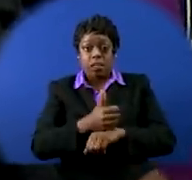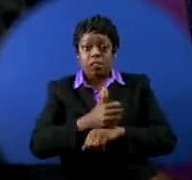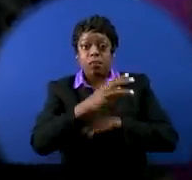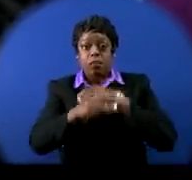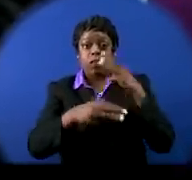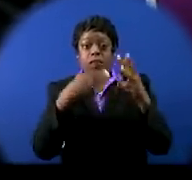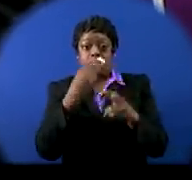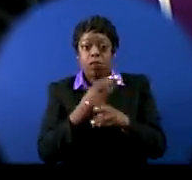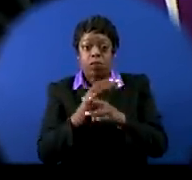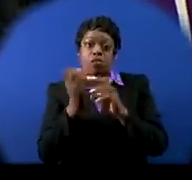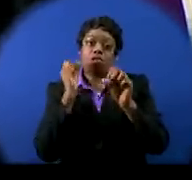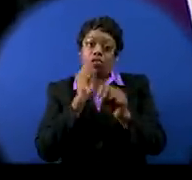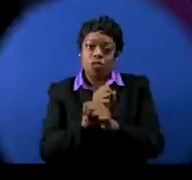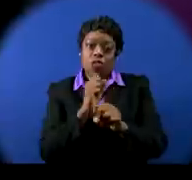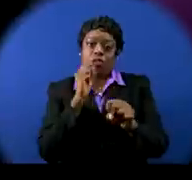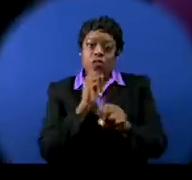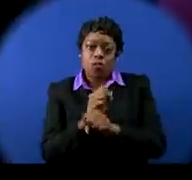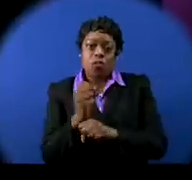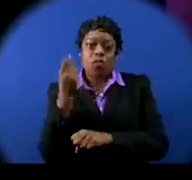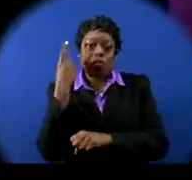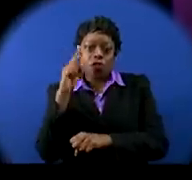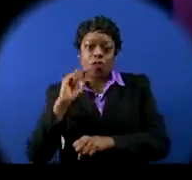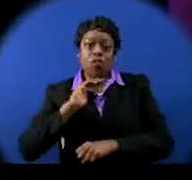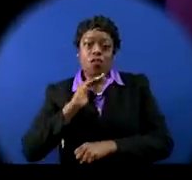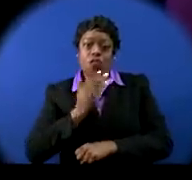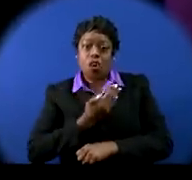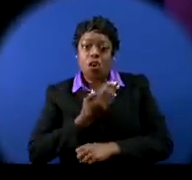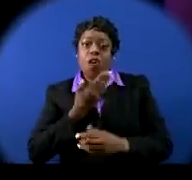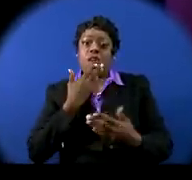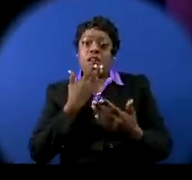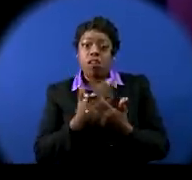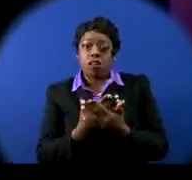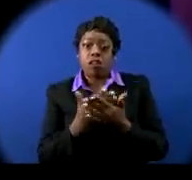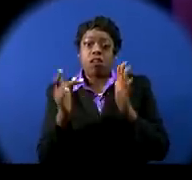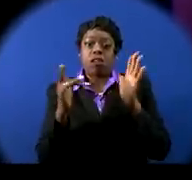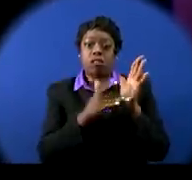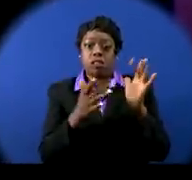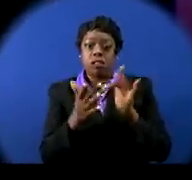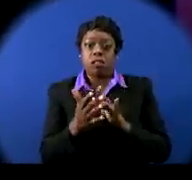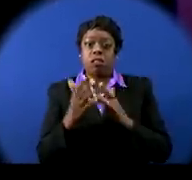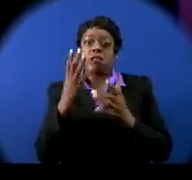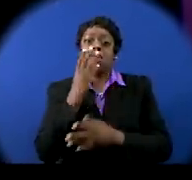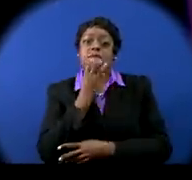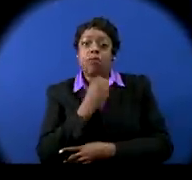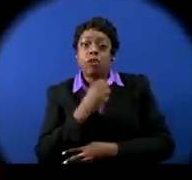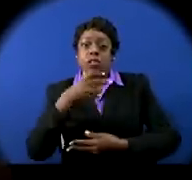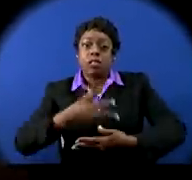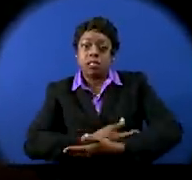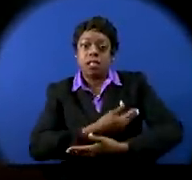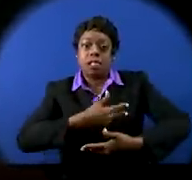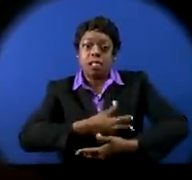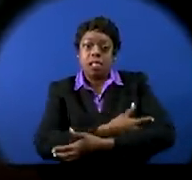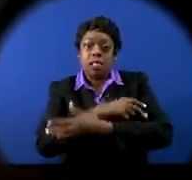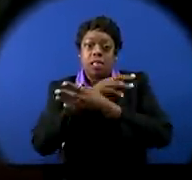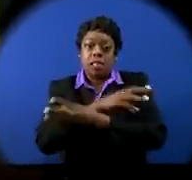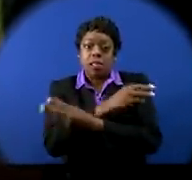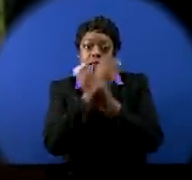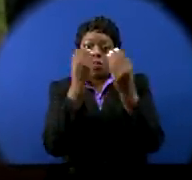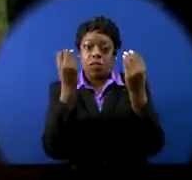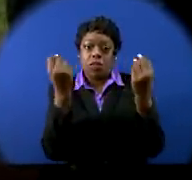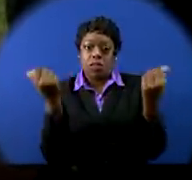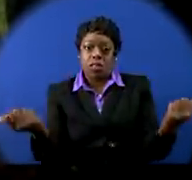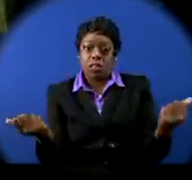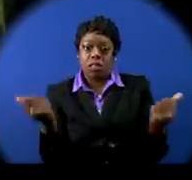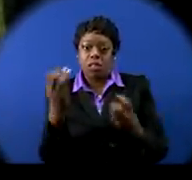good. For Jesus, the precious Lamb of God, takes away the sins of the world. He decided to die.